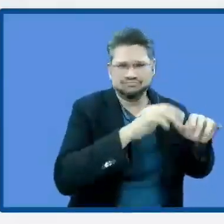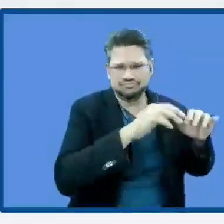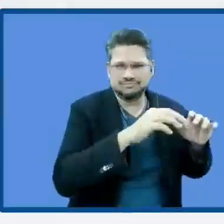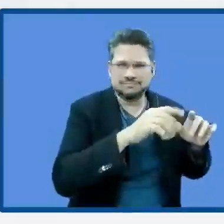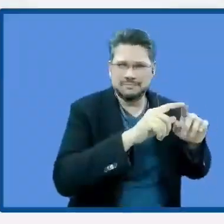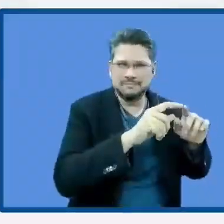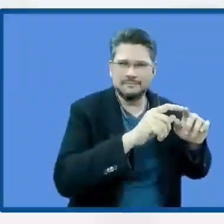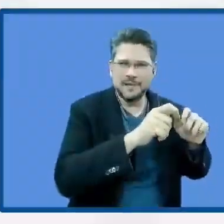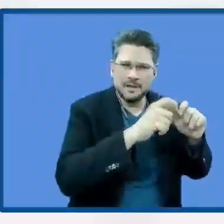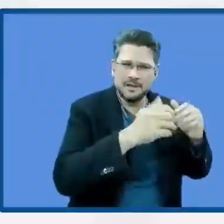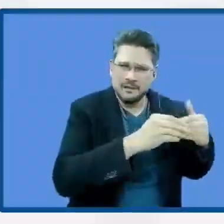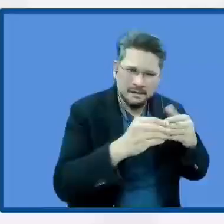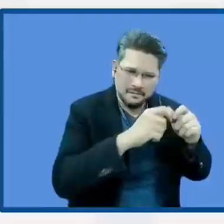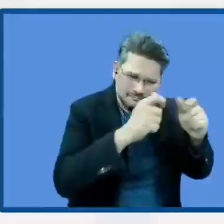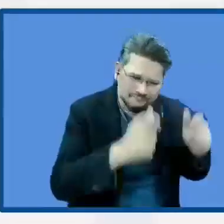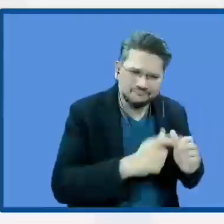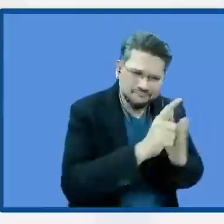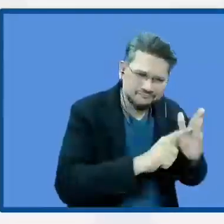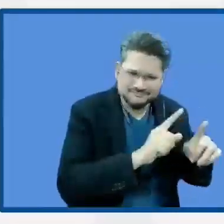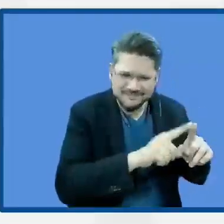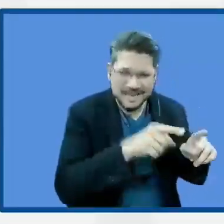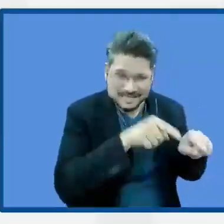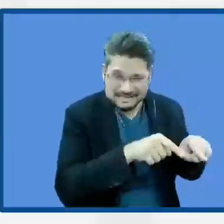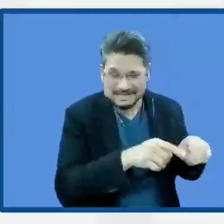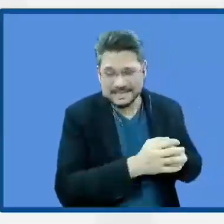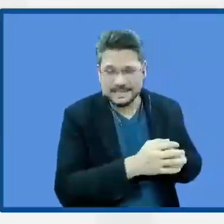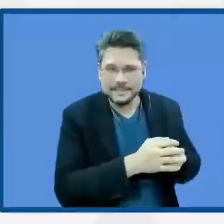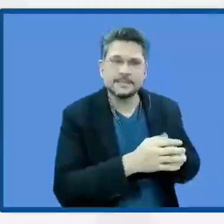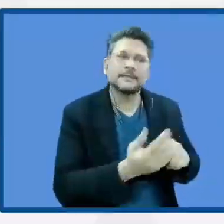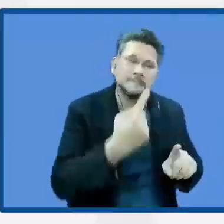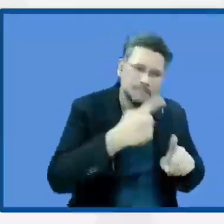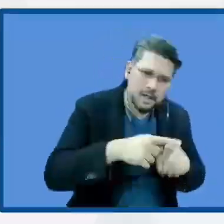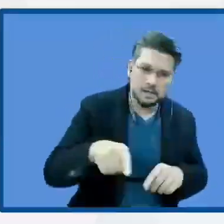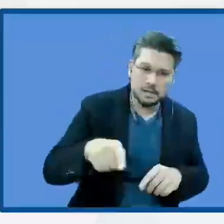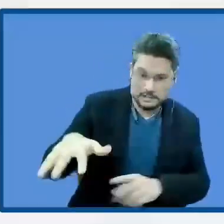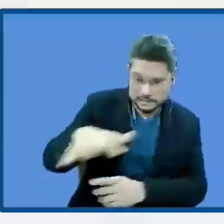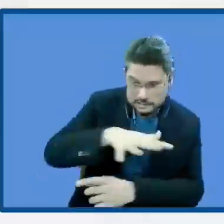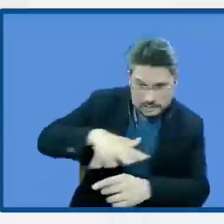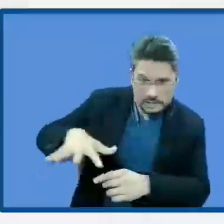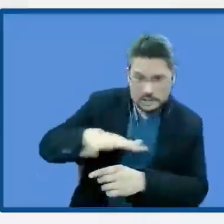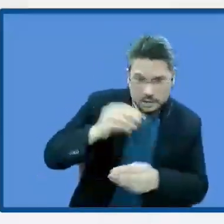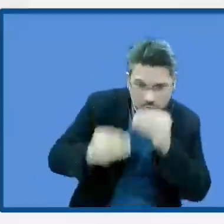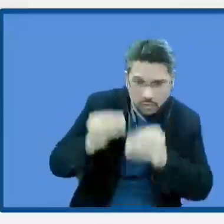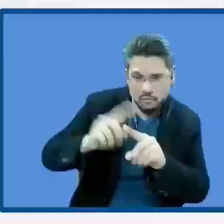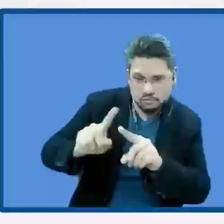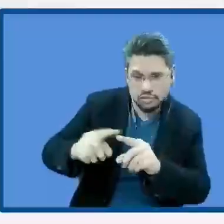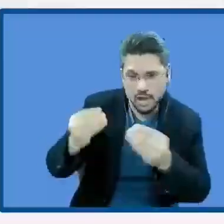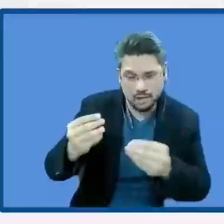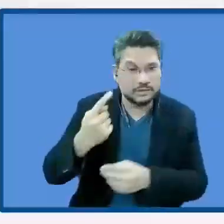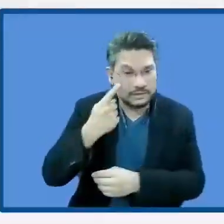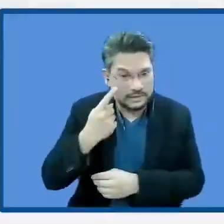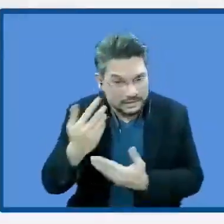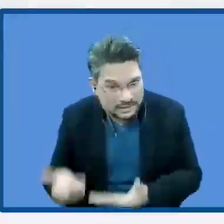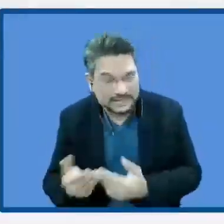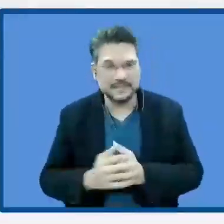territory problems. And Andrew have also mentioned the capabilities and the reasons in the terms of